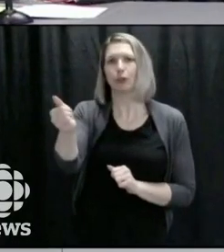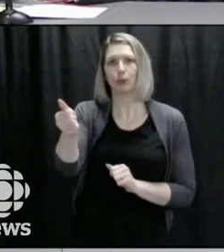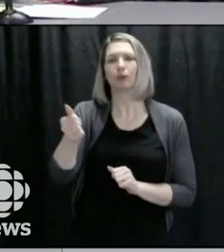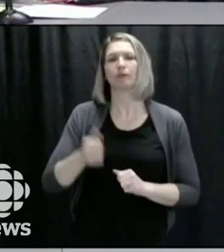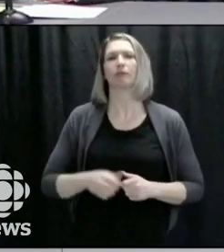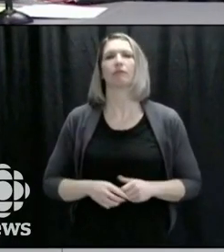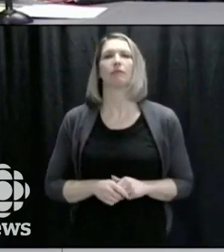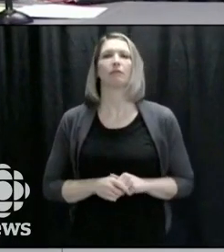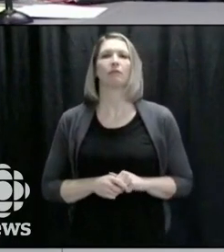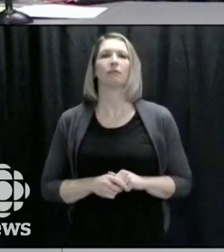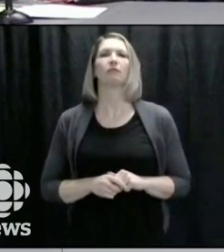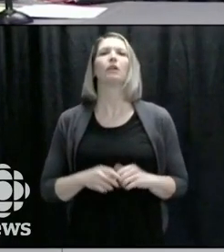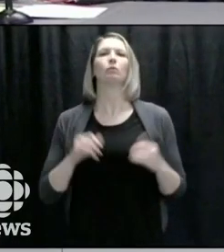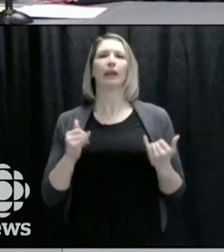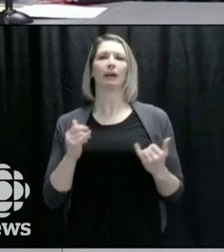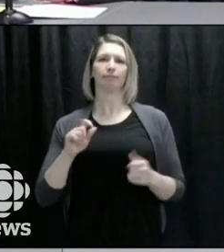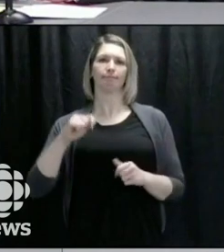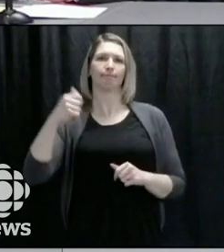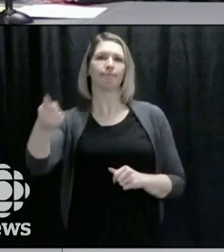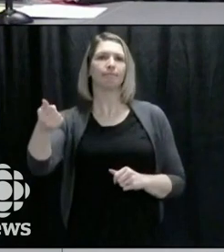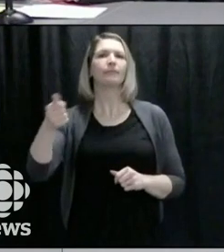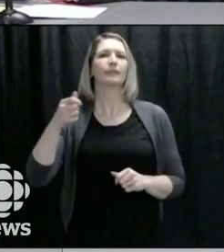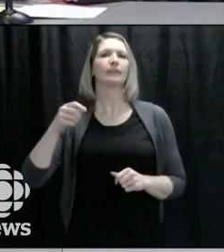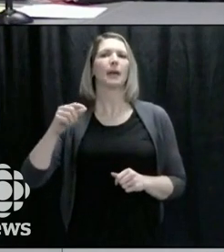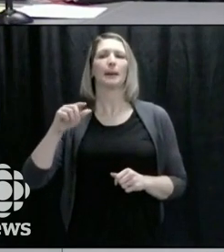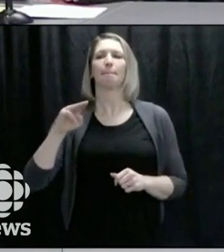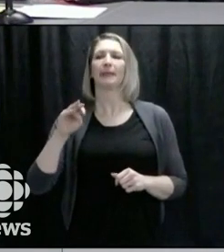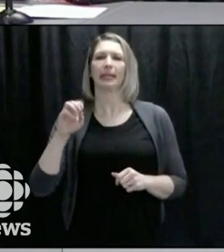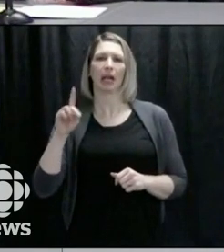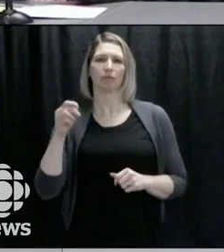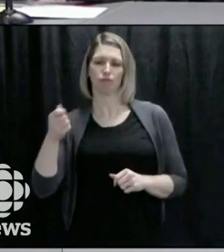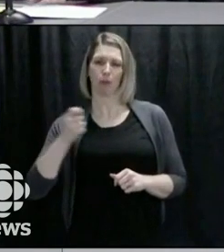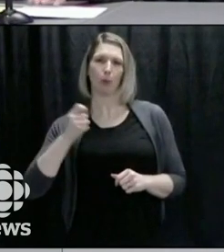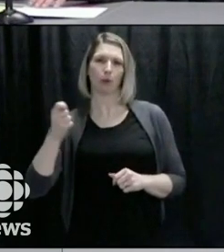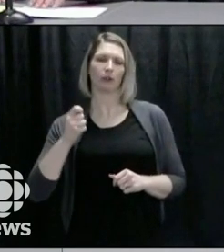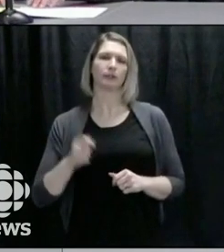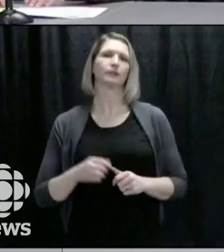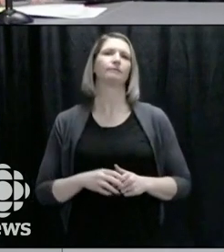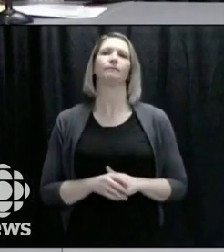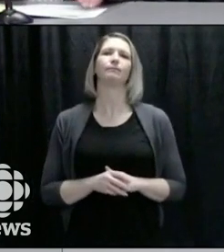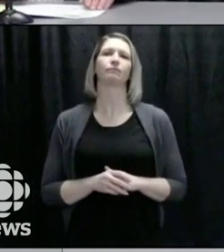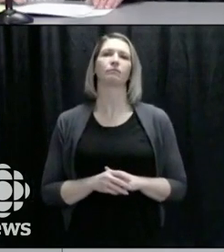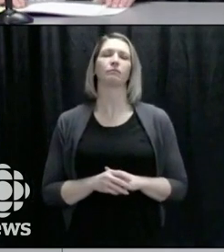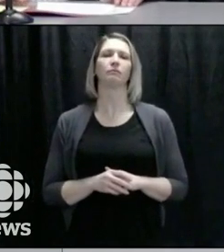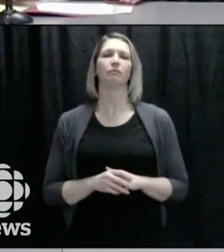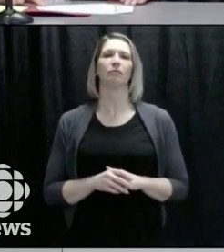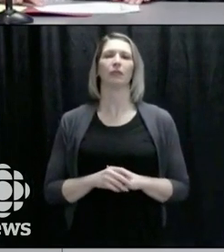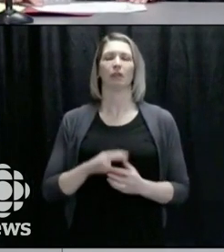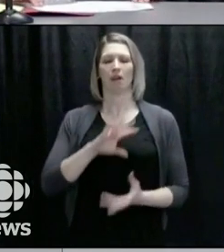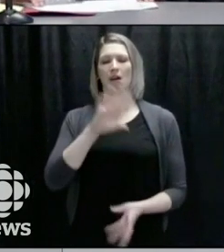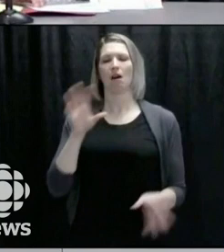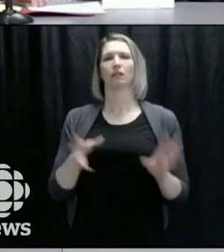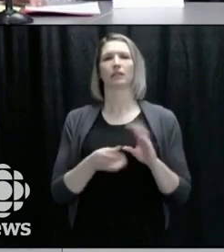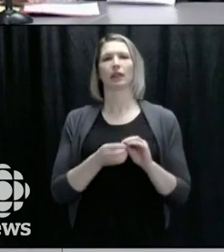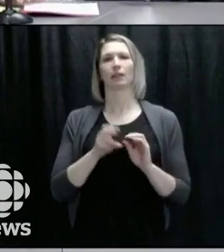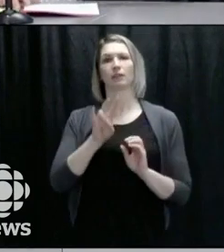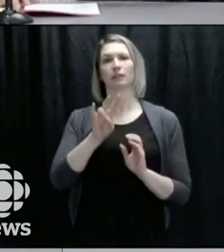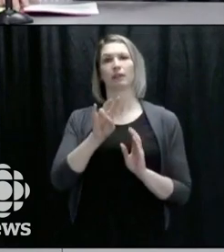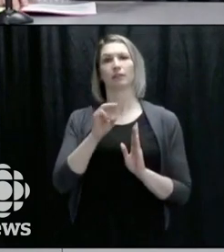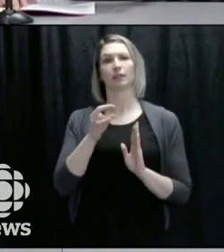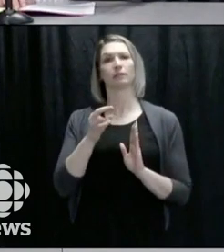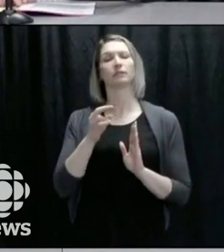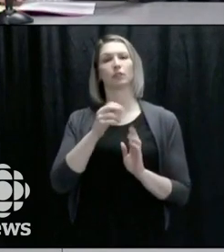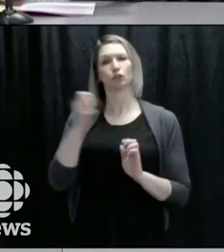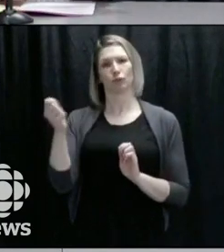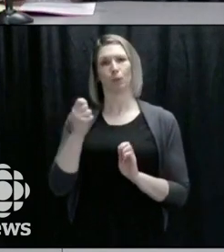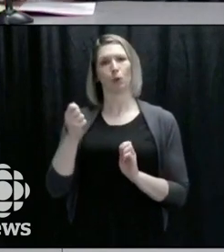turn it over to the media for some questions. For the benefit of our speakers, we have 7 reporters registered for today's call.